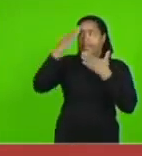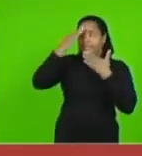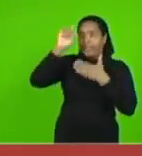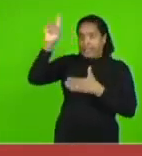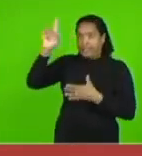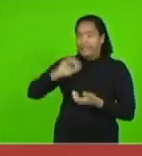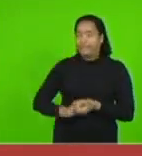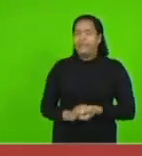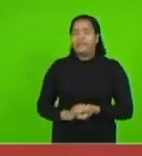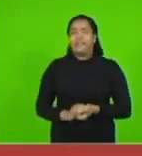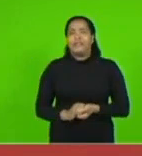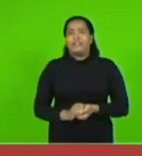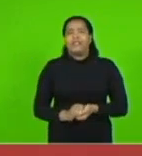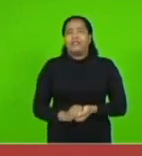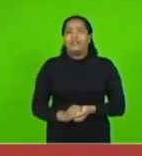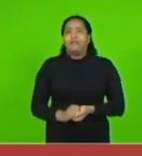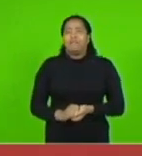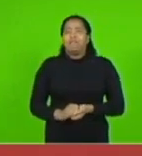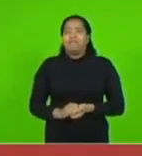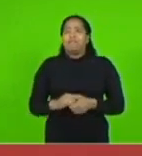There's a lot of visitors there.